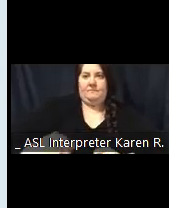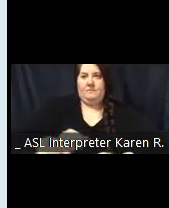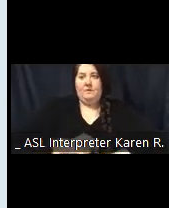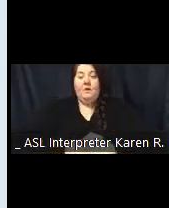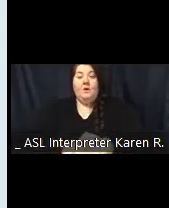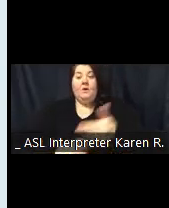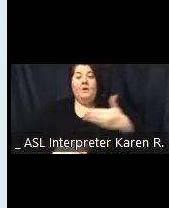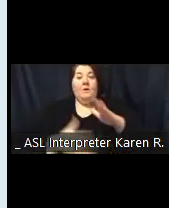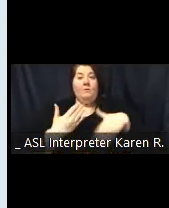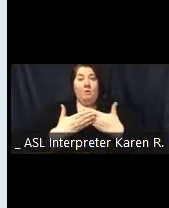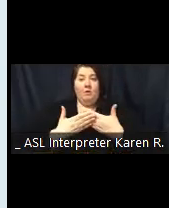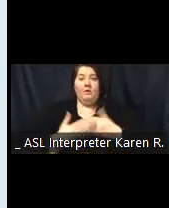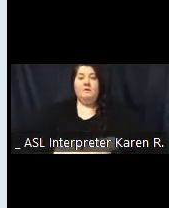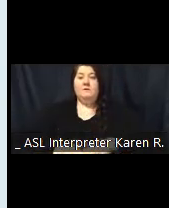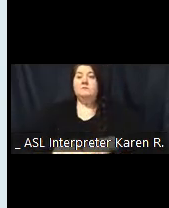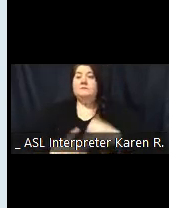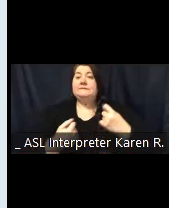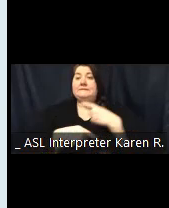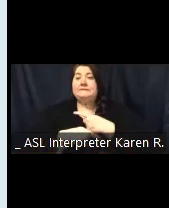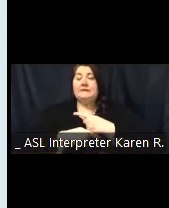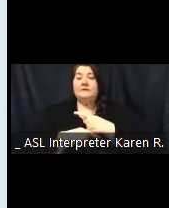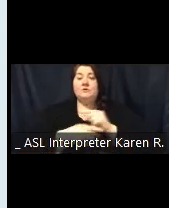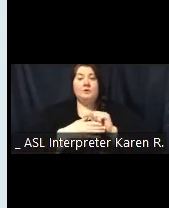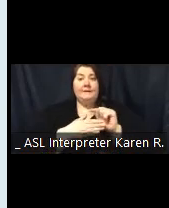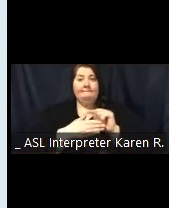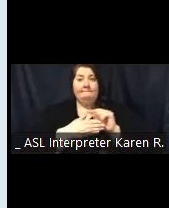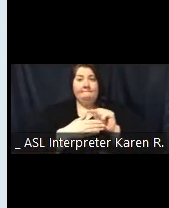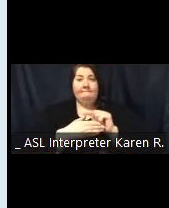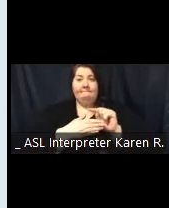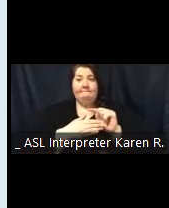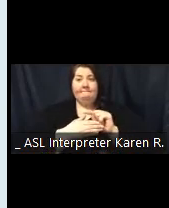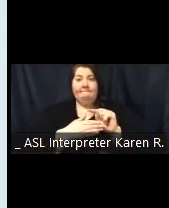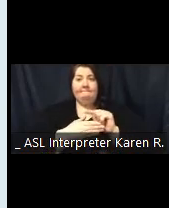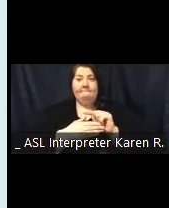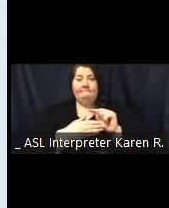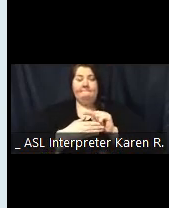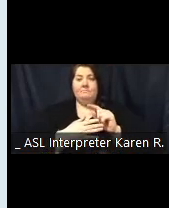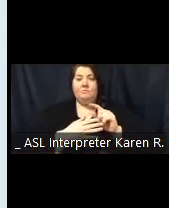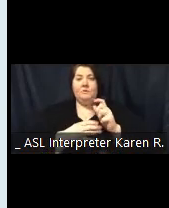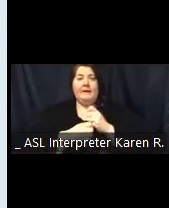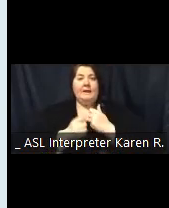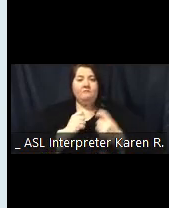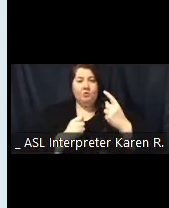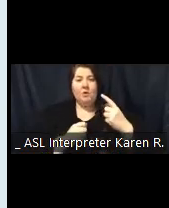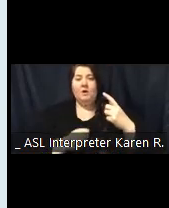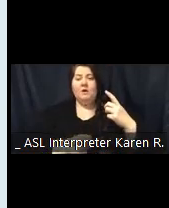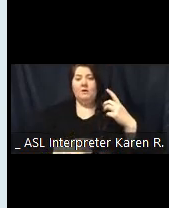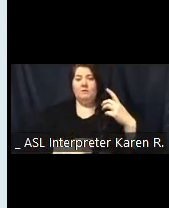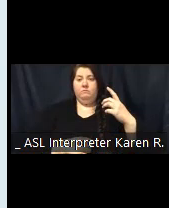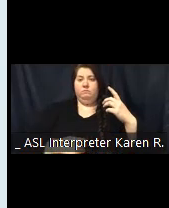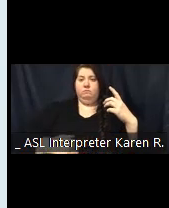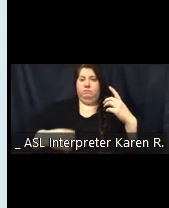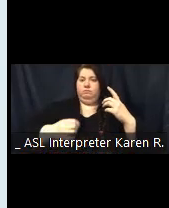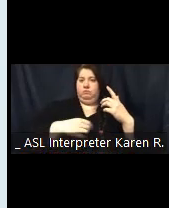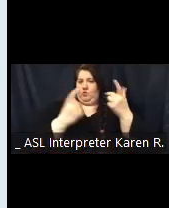Welcome everyone. So for today's training, just to get everyone the logistics